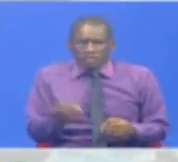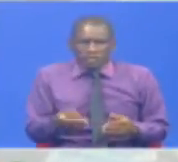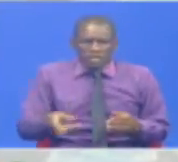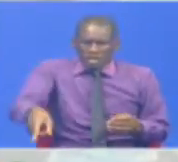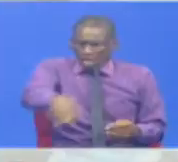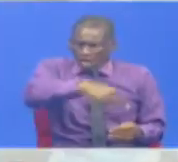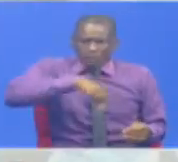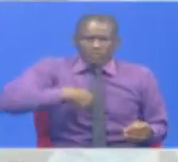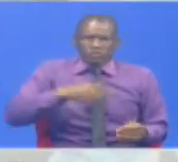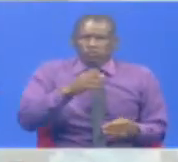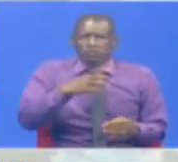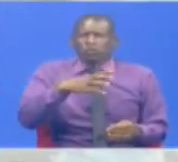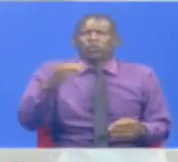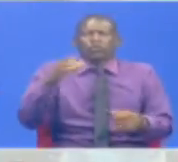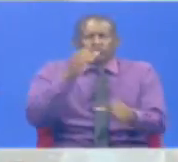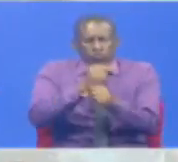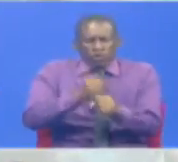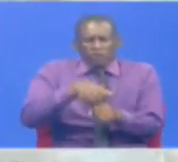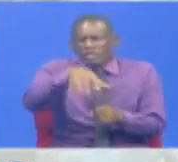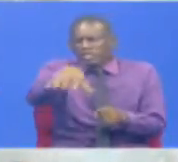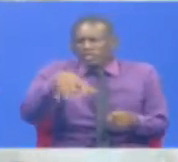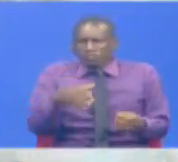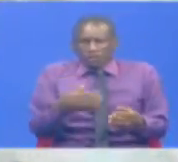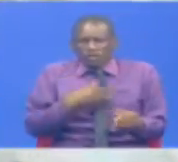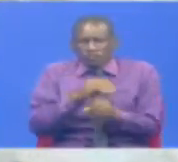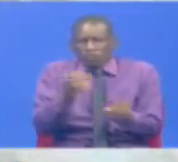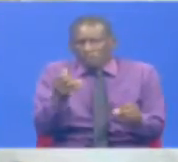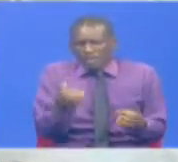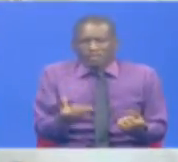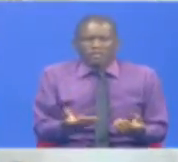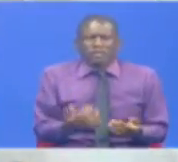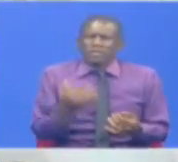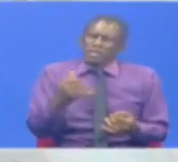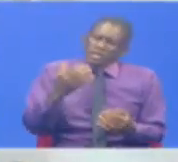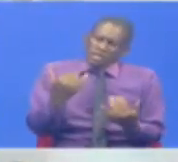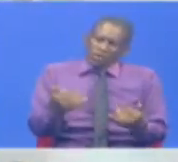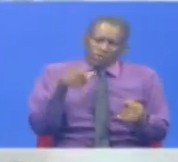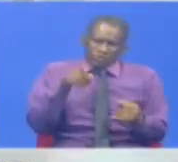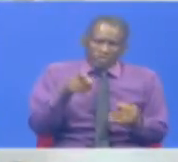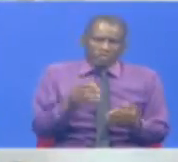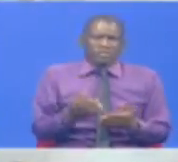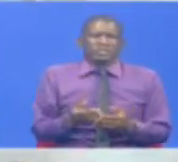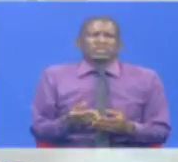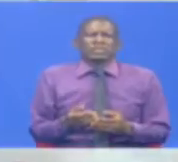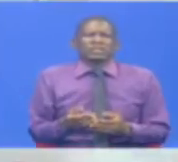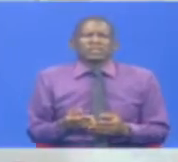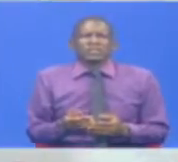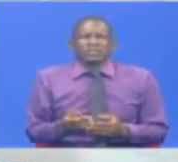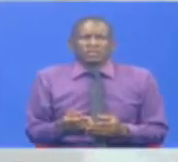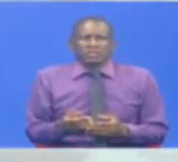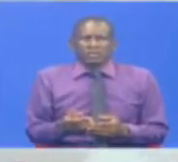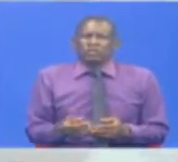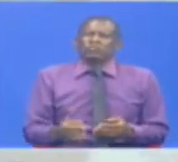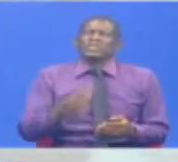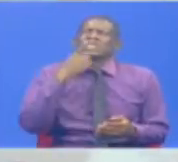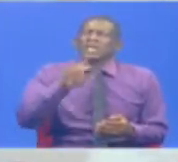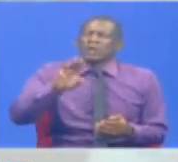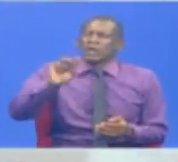tuende kazini na pesa hatuna. Sasa hii tunatuma kwa MD wetu.